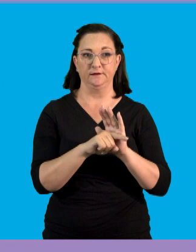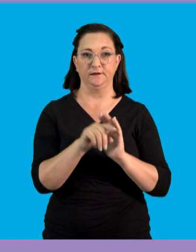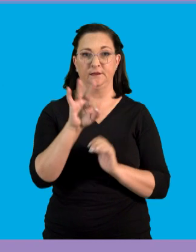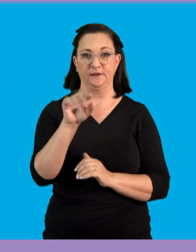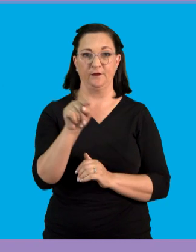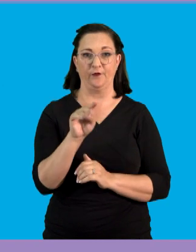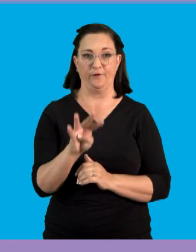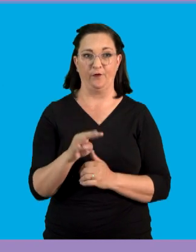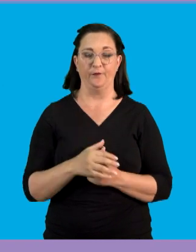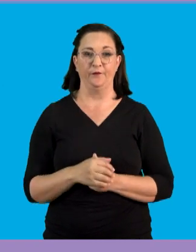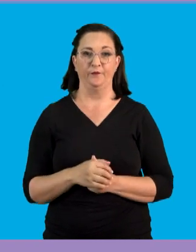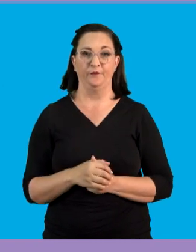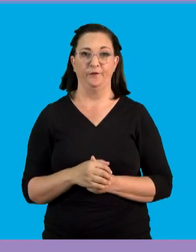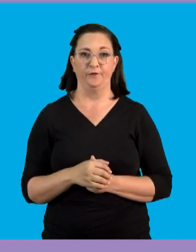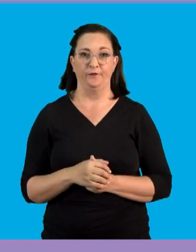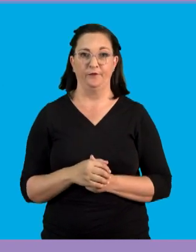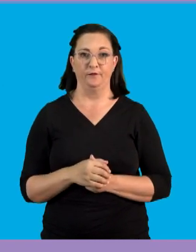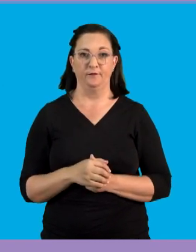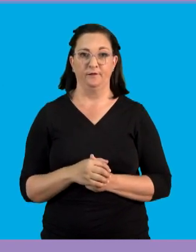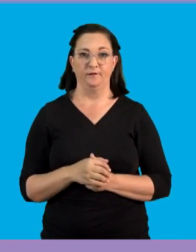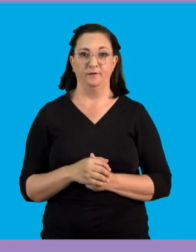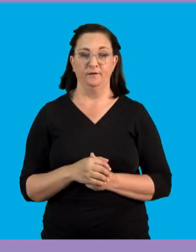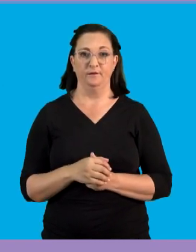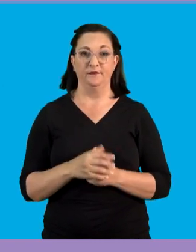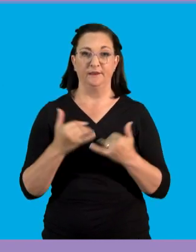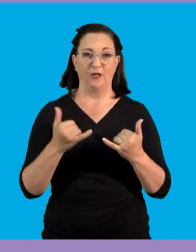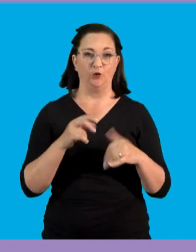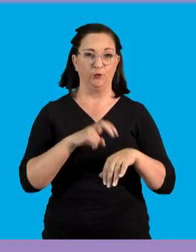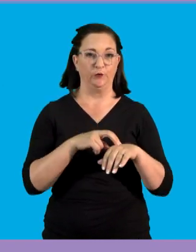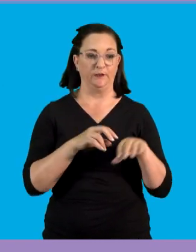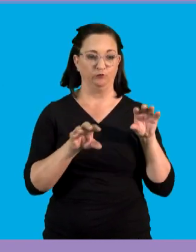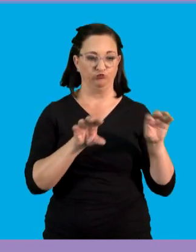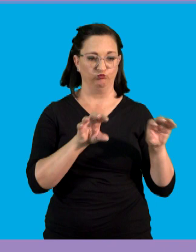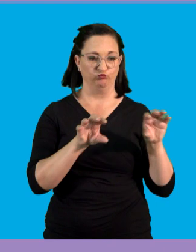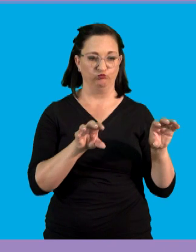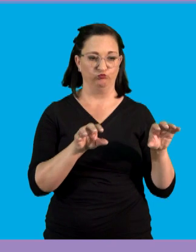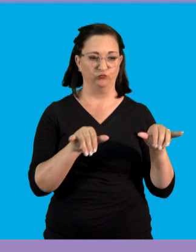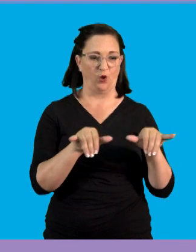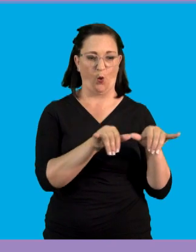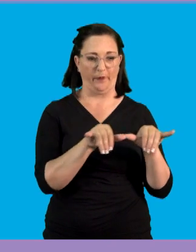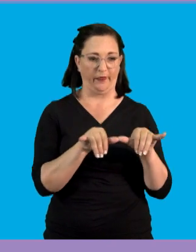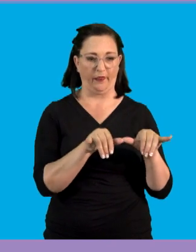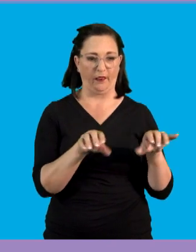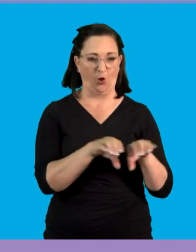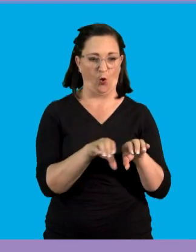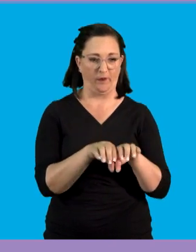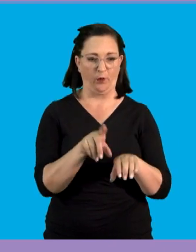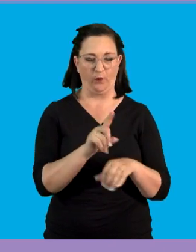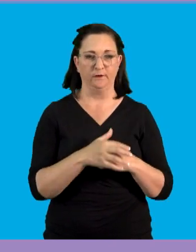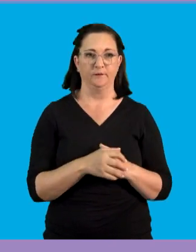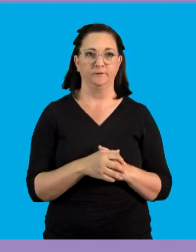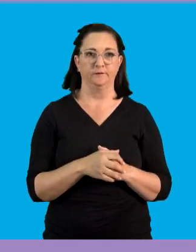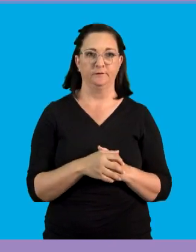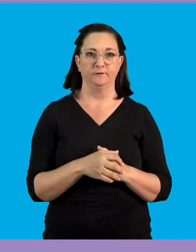minus 3/4. What are we supposed to do? We are supposed to find the lowest common multiple. And the lowest